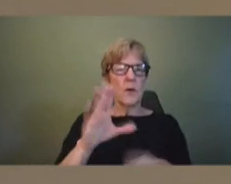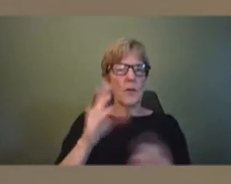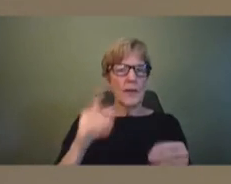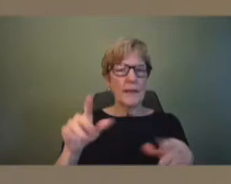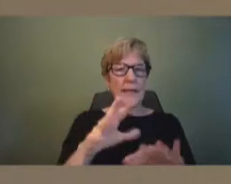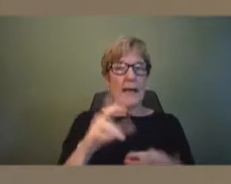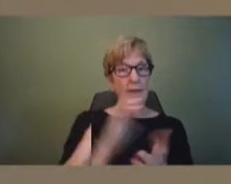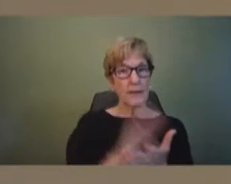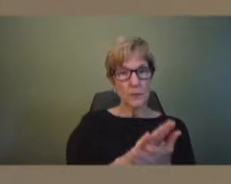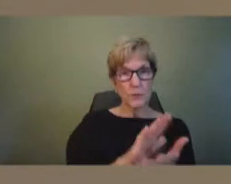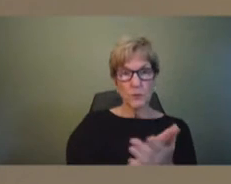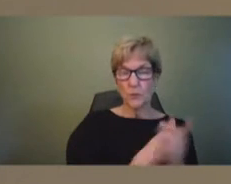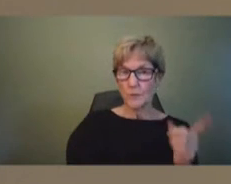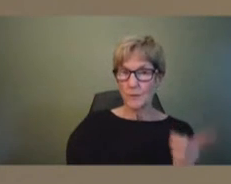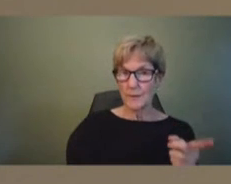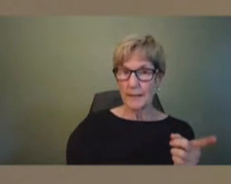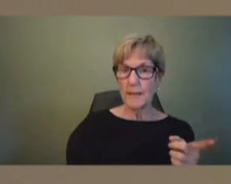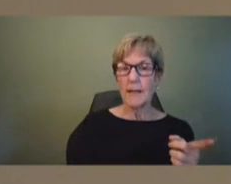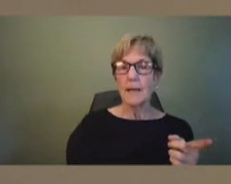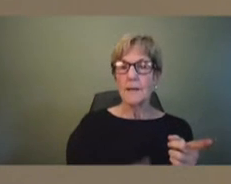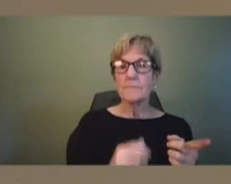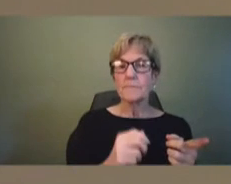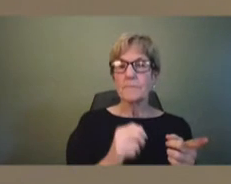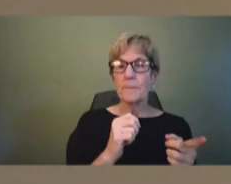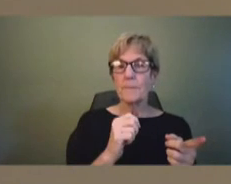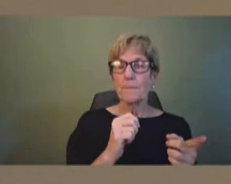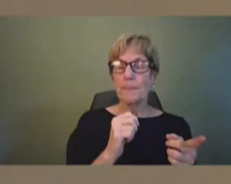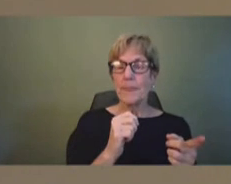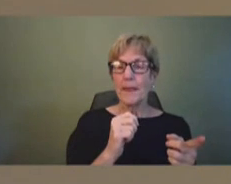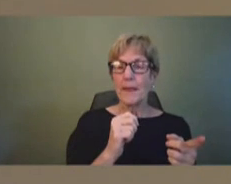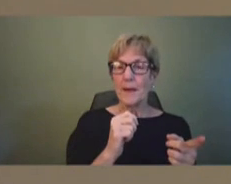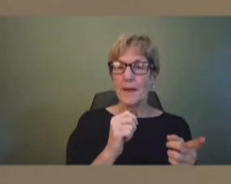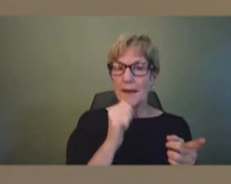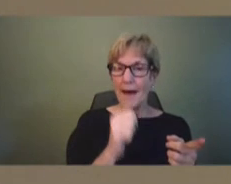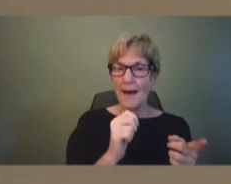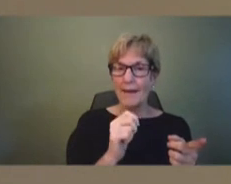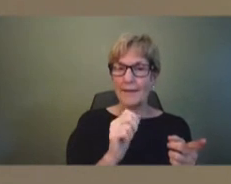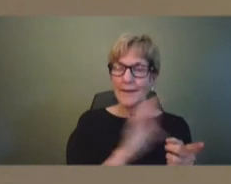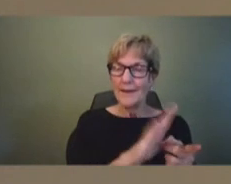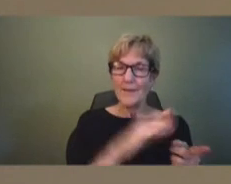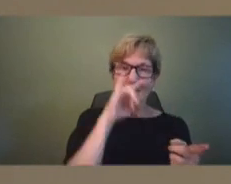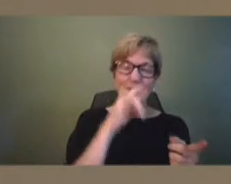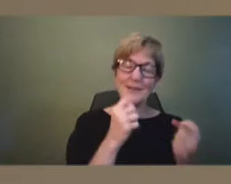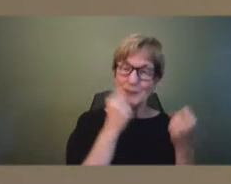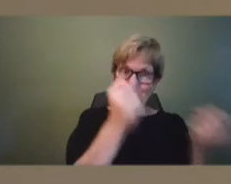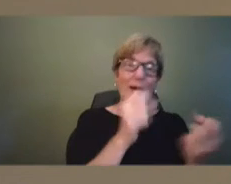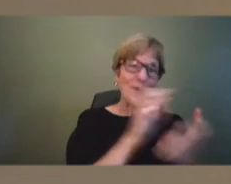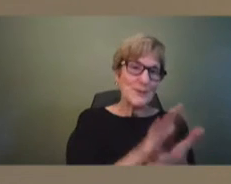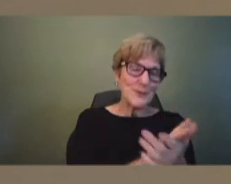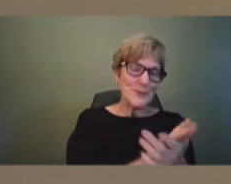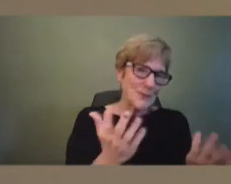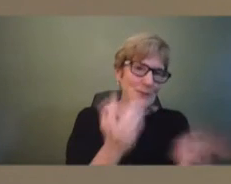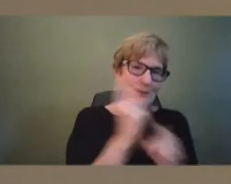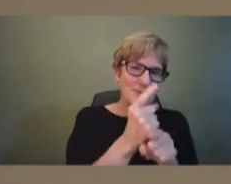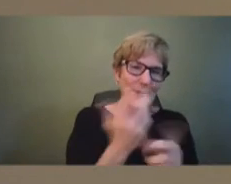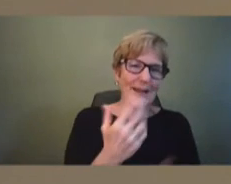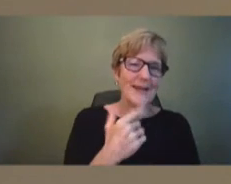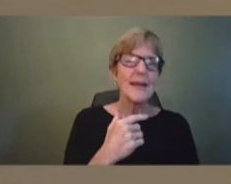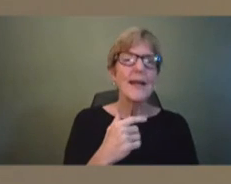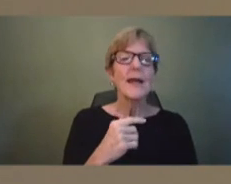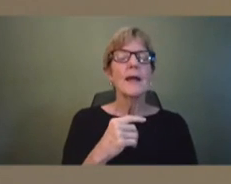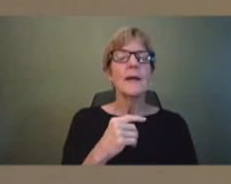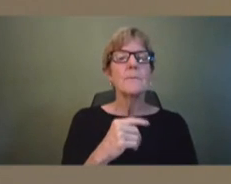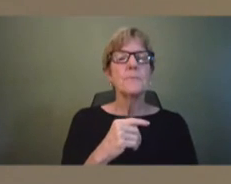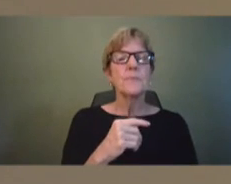mentioned is not necessarily going to be one where the the age of the kids are going to be driving to school um uh